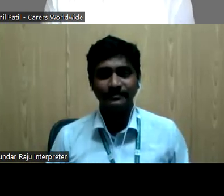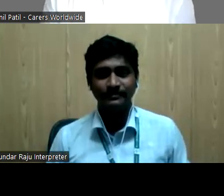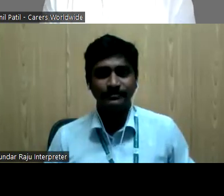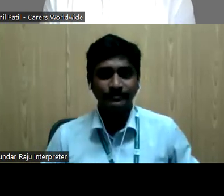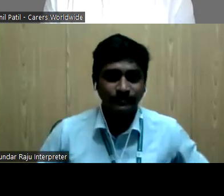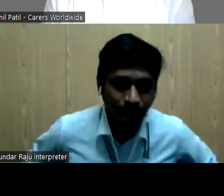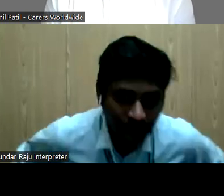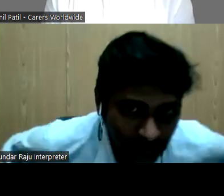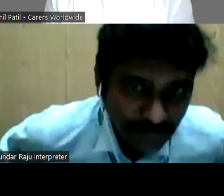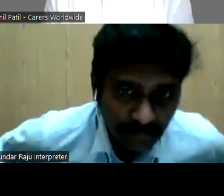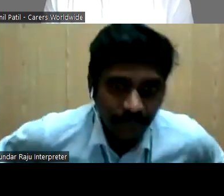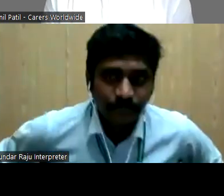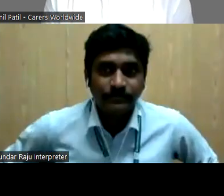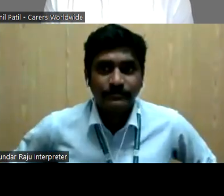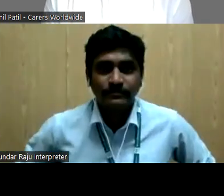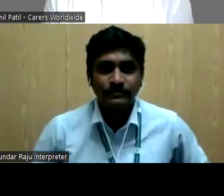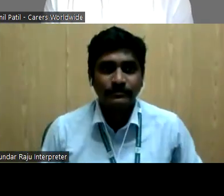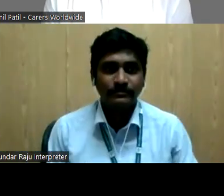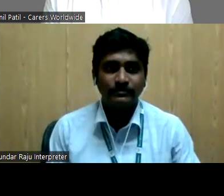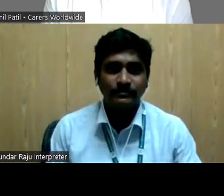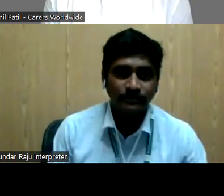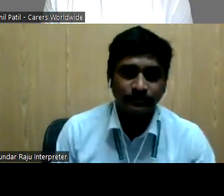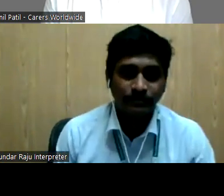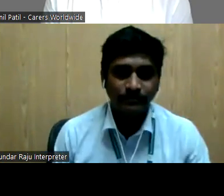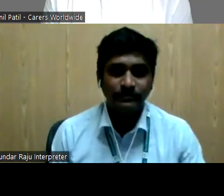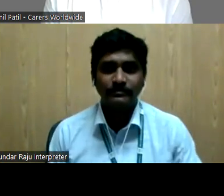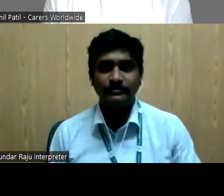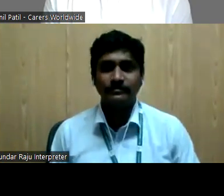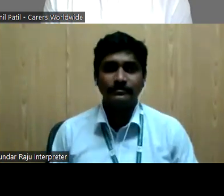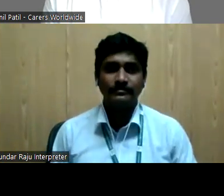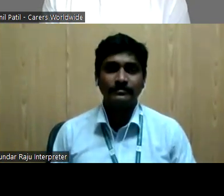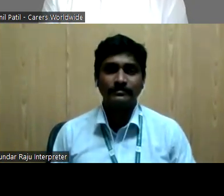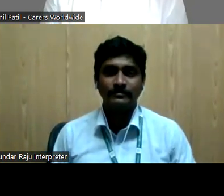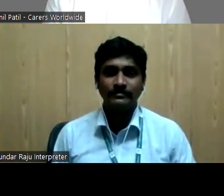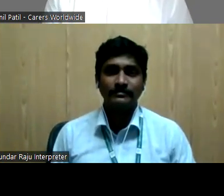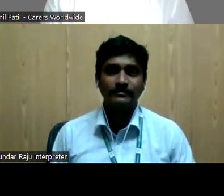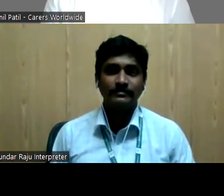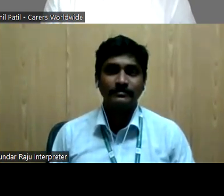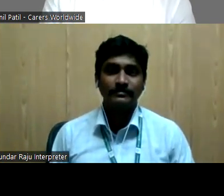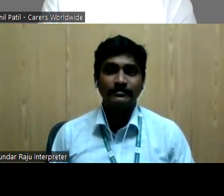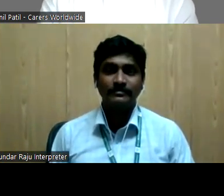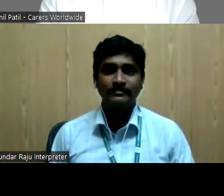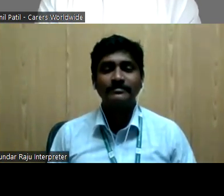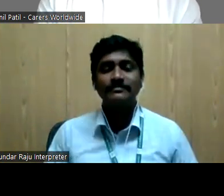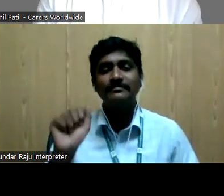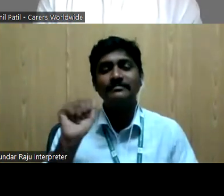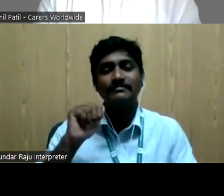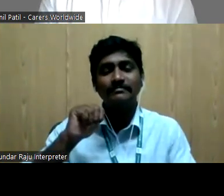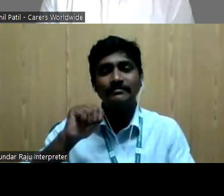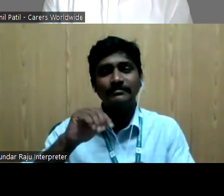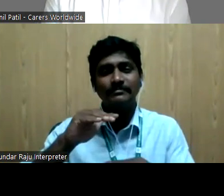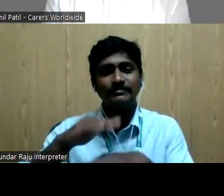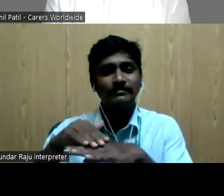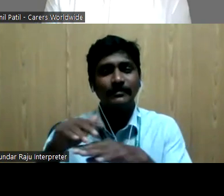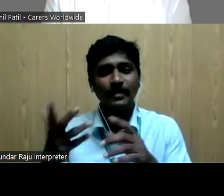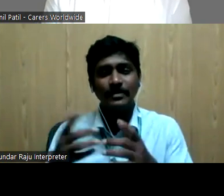Hello. Prachi, you are asking question to me or to Srinivasan? I'm asking question to you, sorry, with your experience and the support